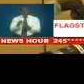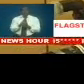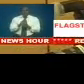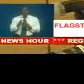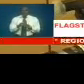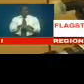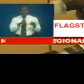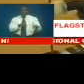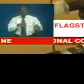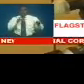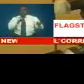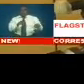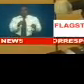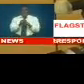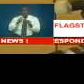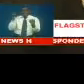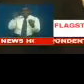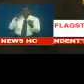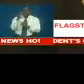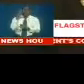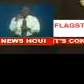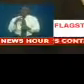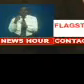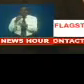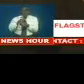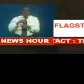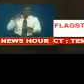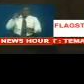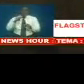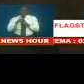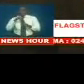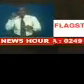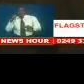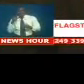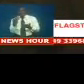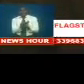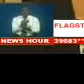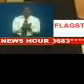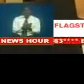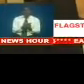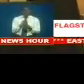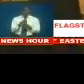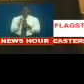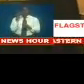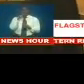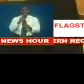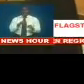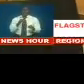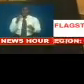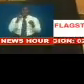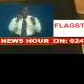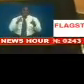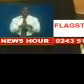the kangaroo country has the expertise in manufacturing and agro-processing, financial and a world-class educational